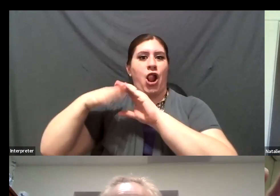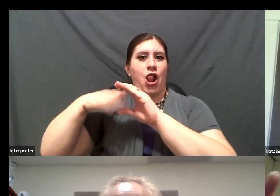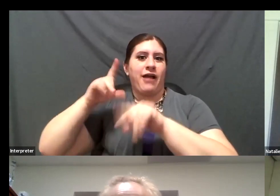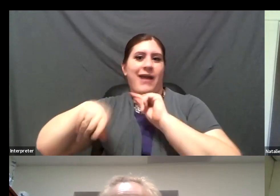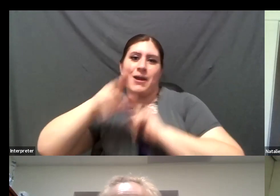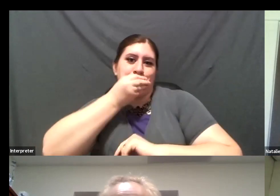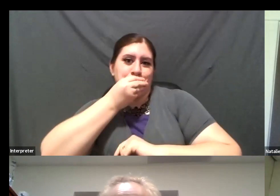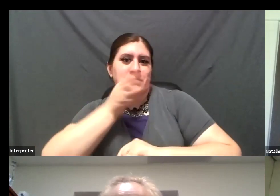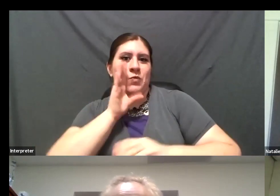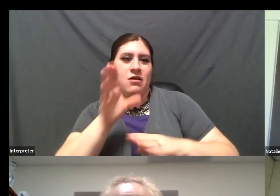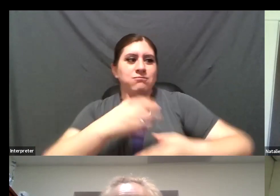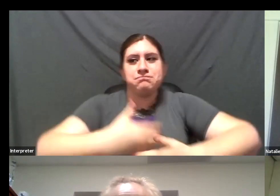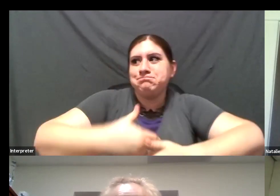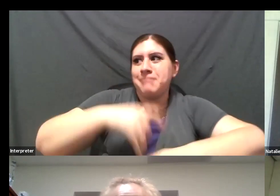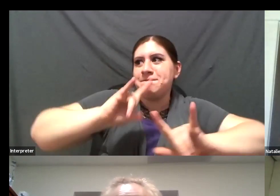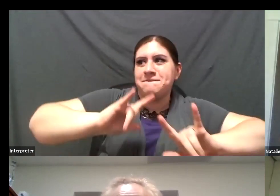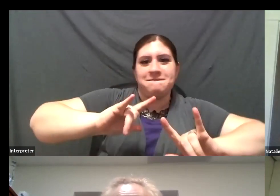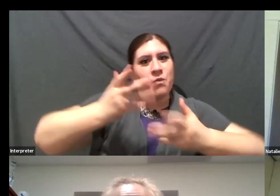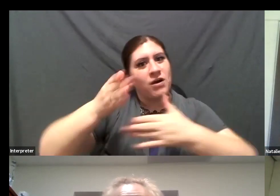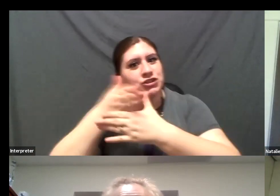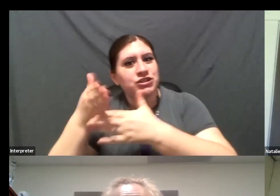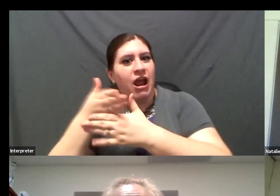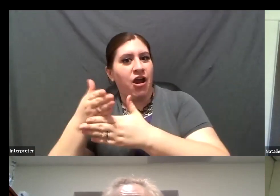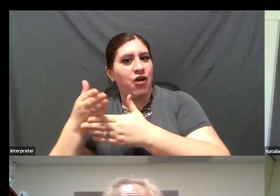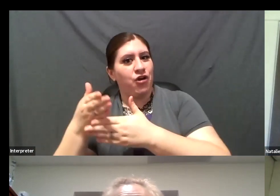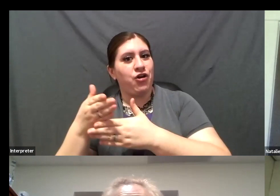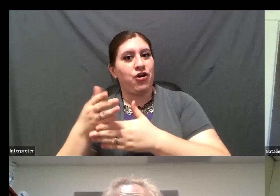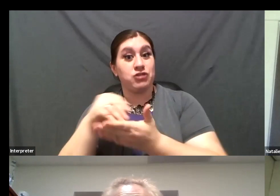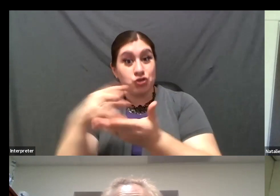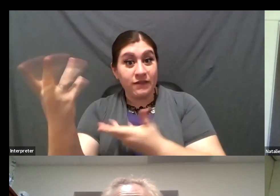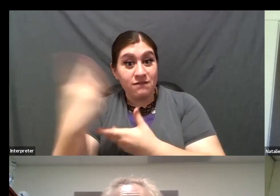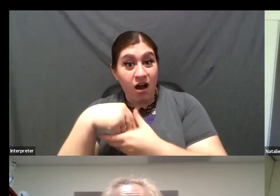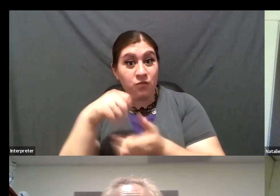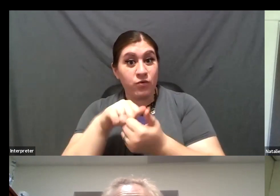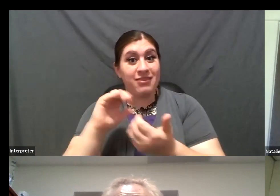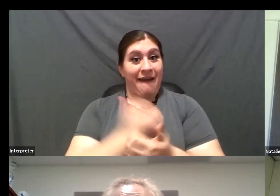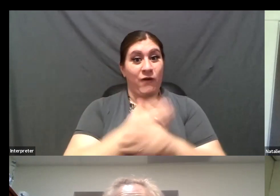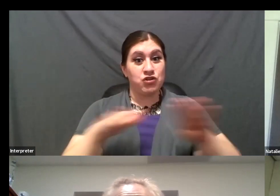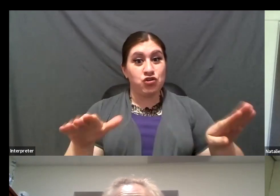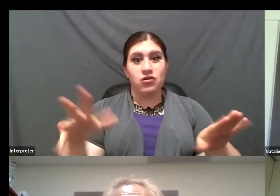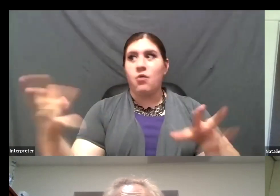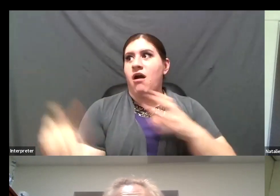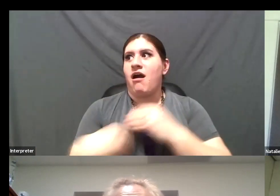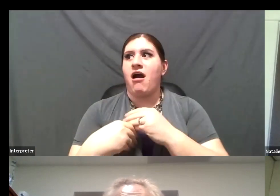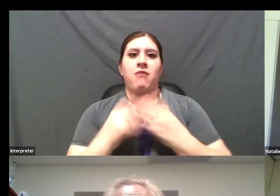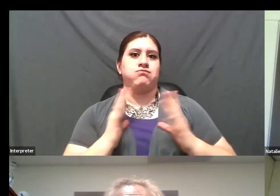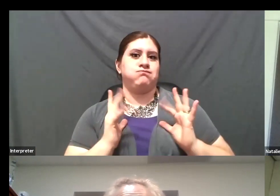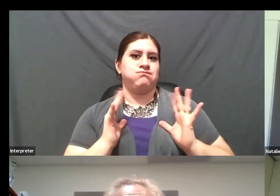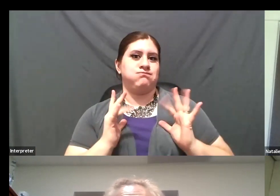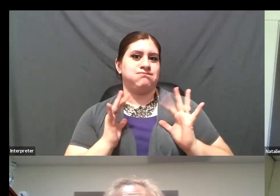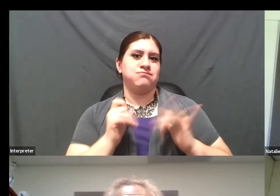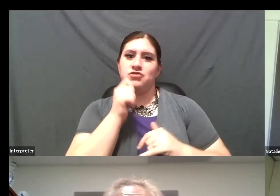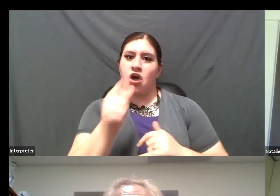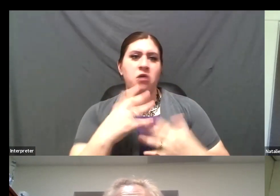research. We love our research. And to get students involved with it is even more exciting for us. So don't at